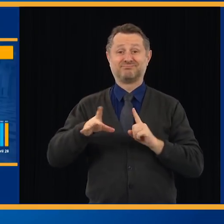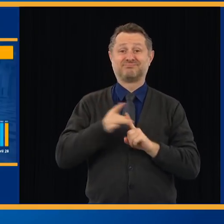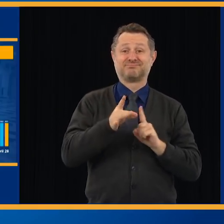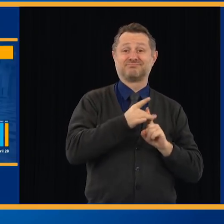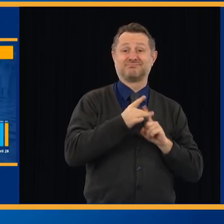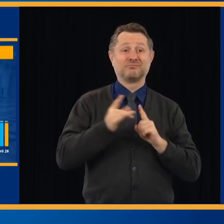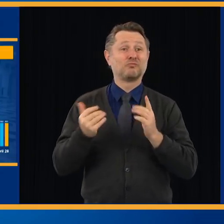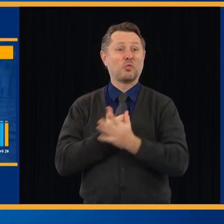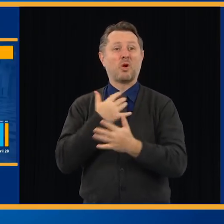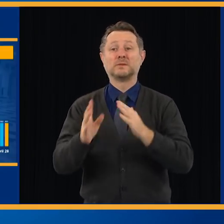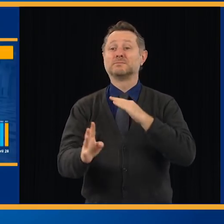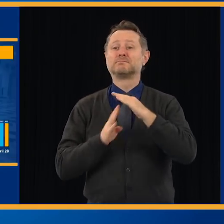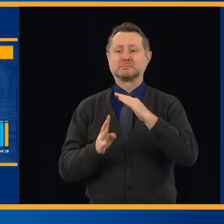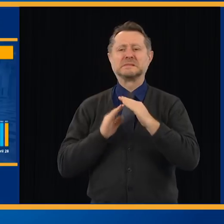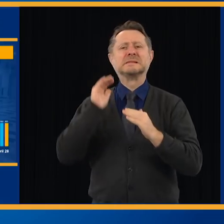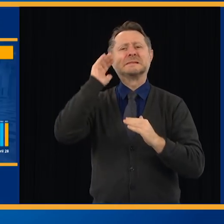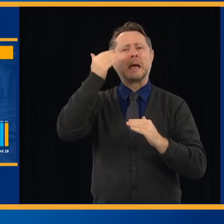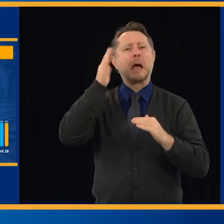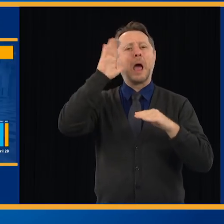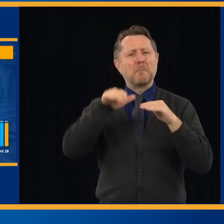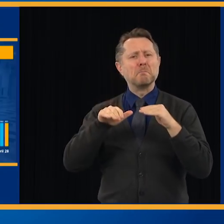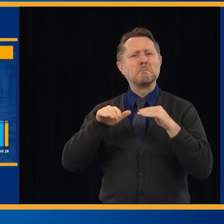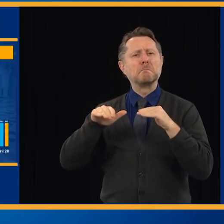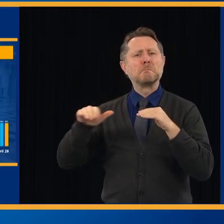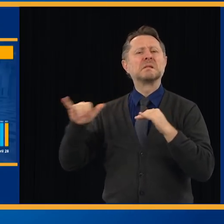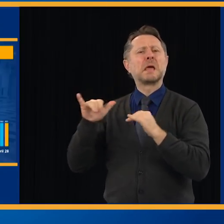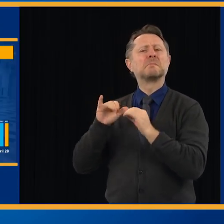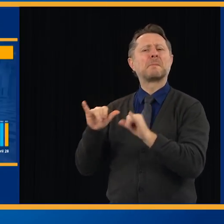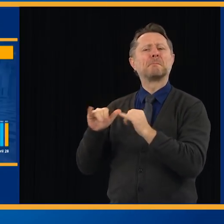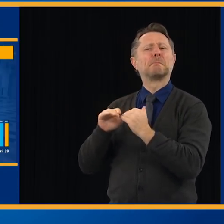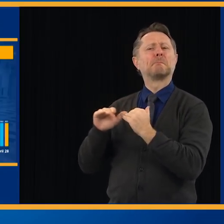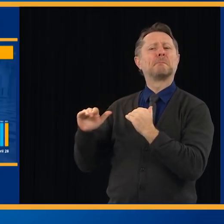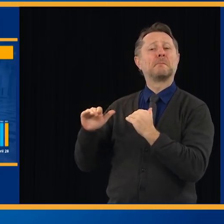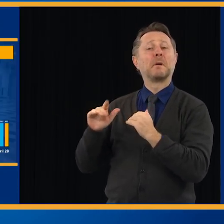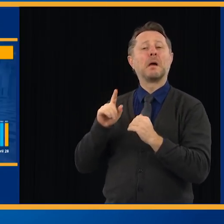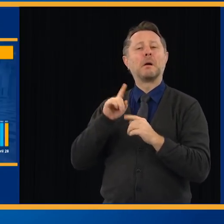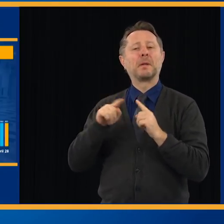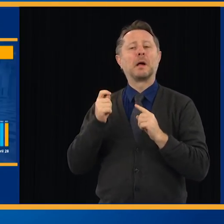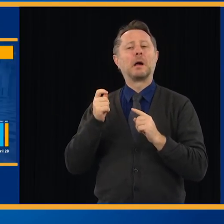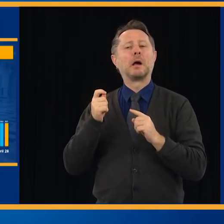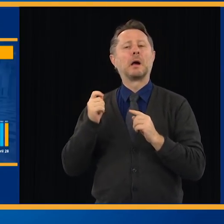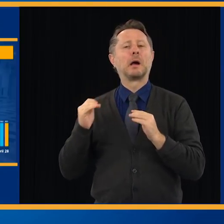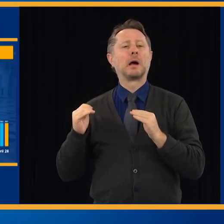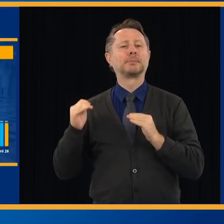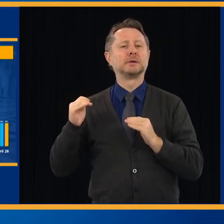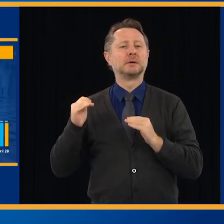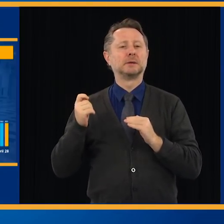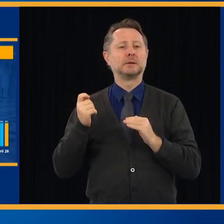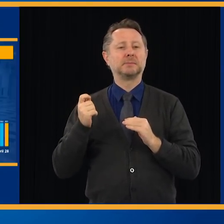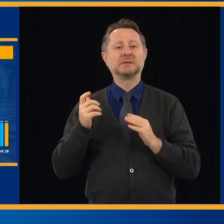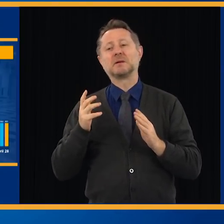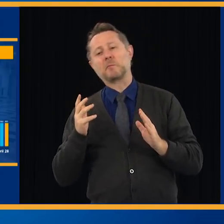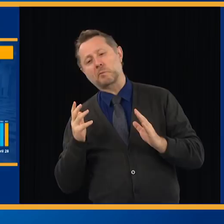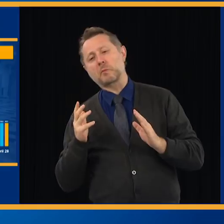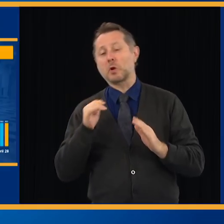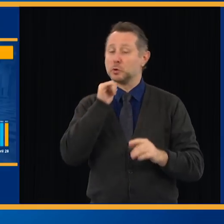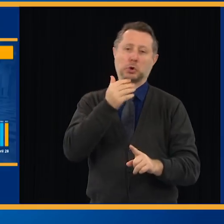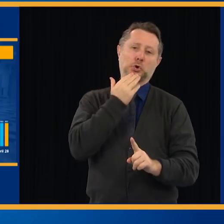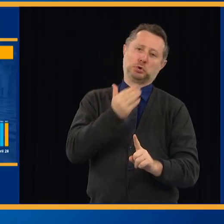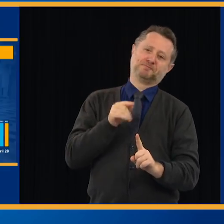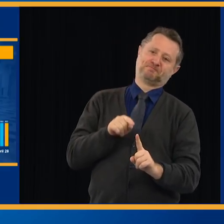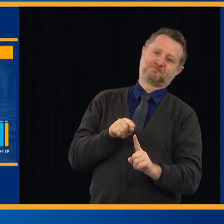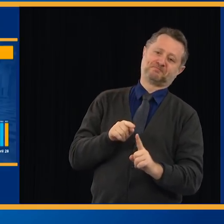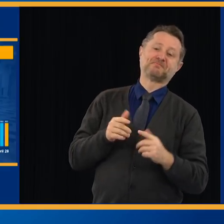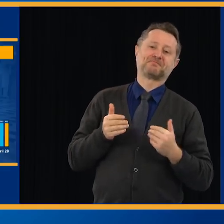flat. That's not great news. Actually up a tick. So that is not good news. What